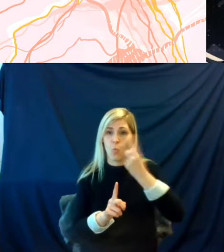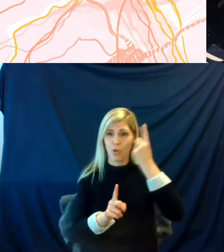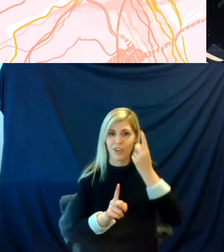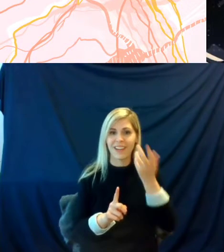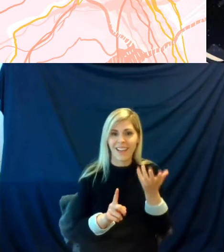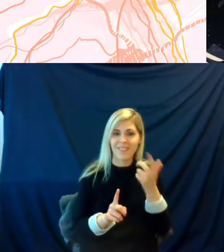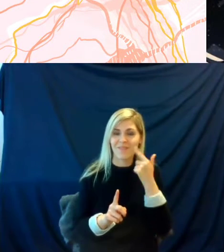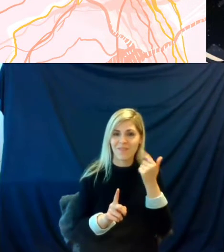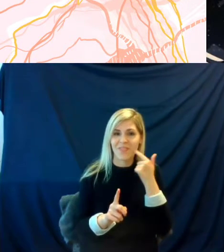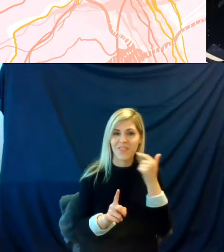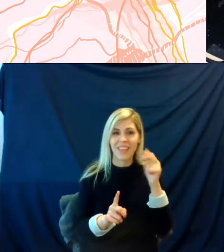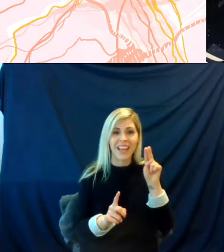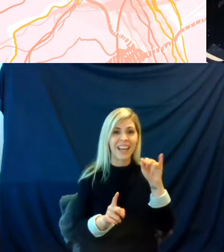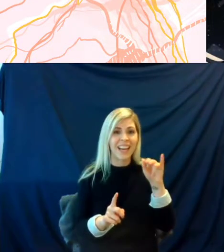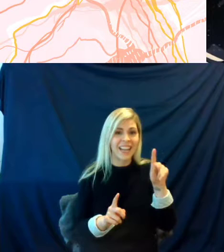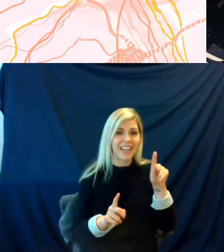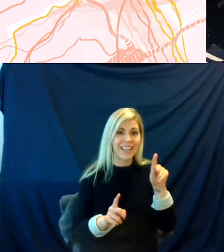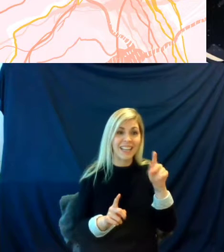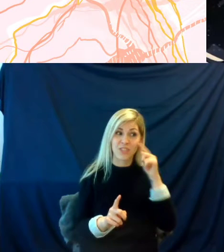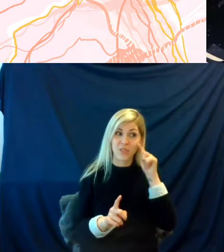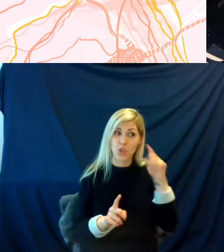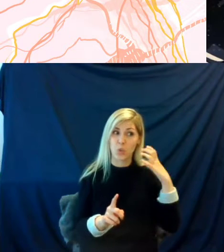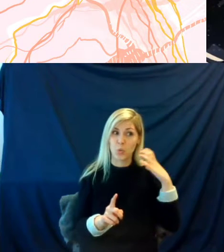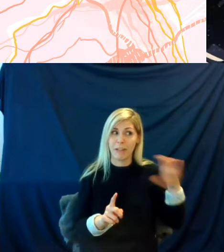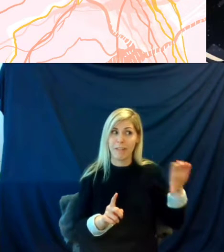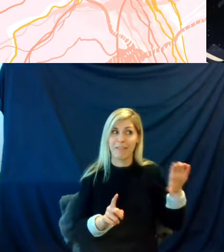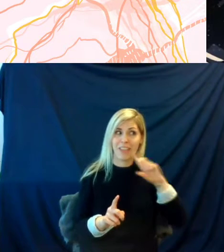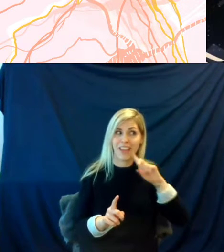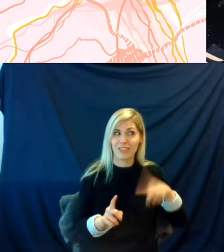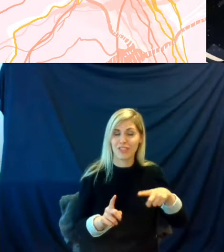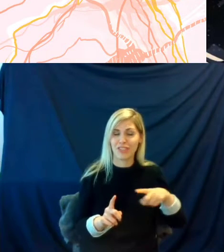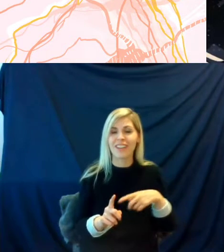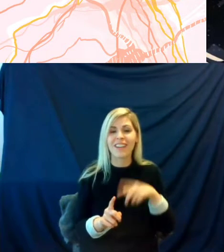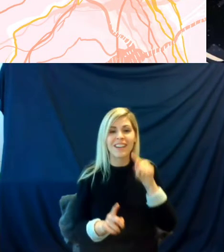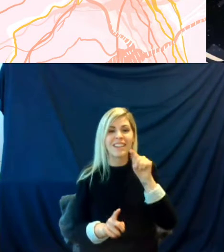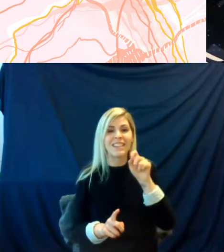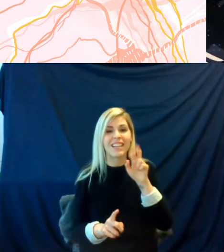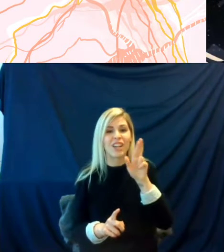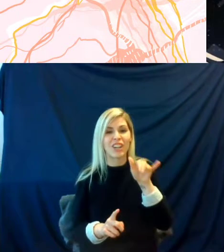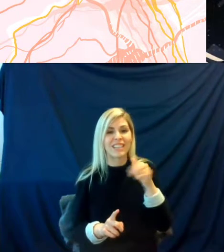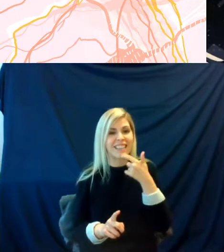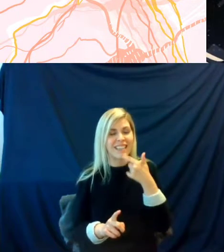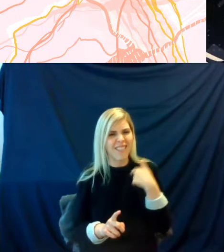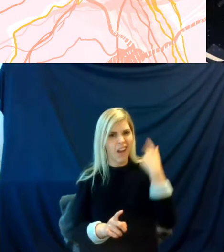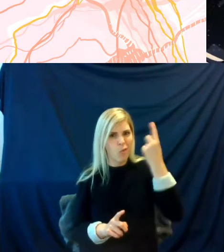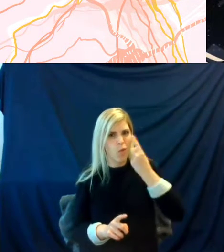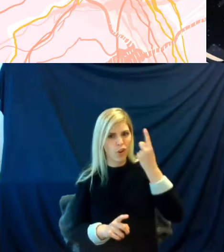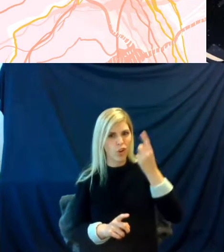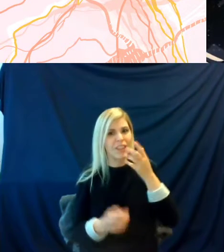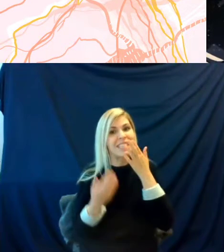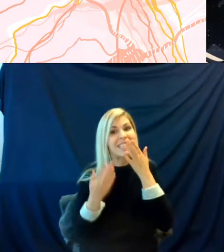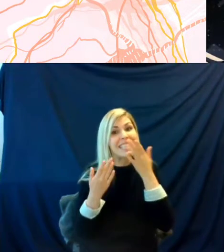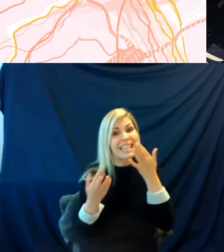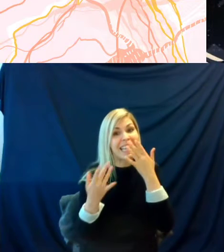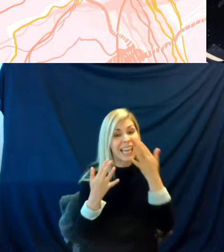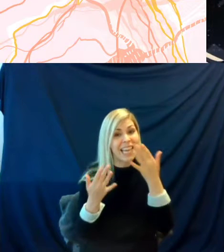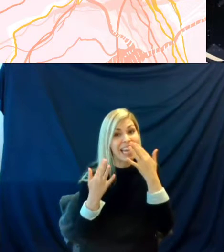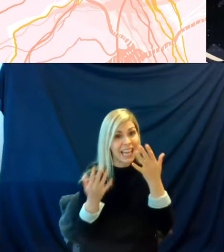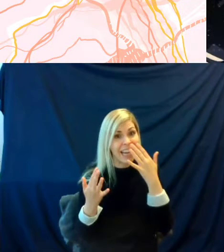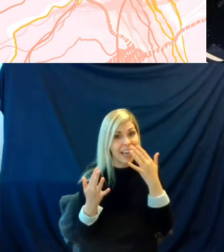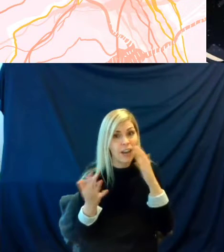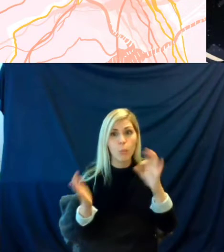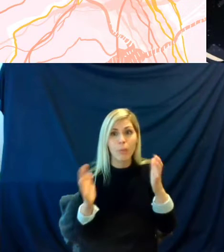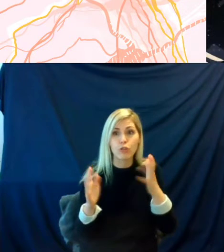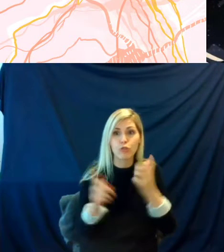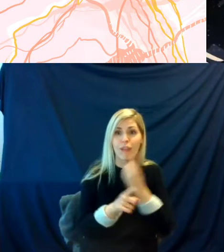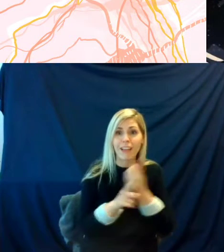wondering, and Nick, this is on you, buddy. Terry says, I wonder if singing